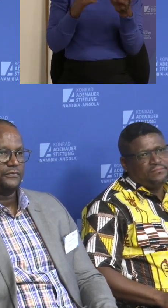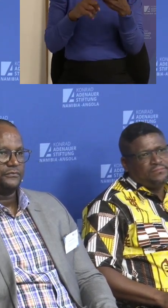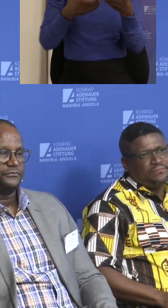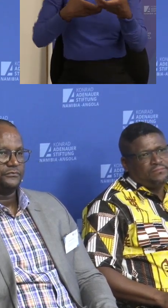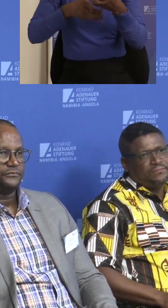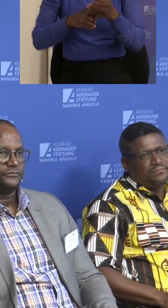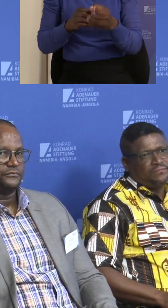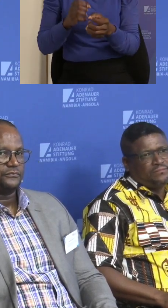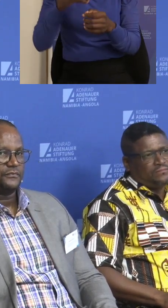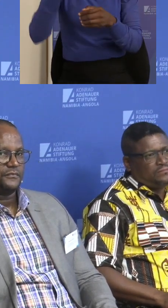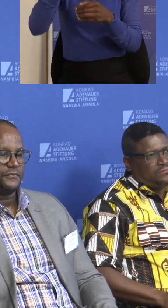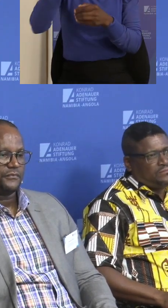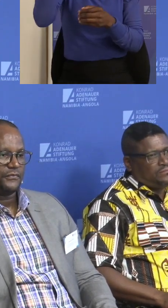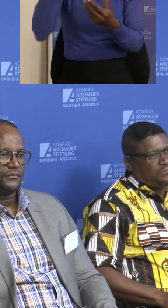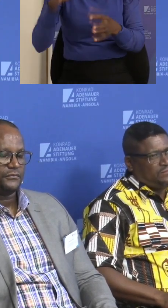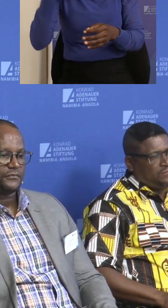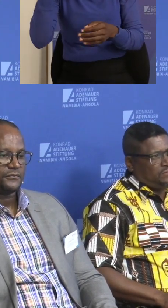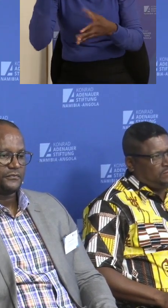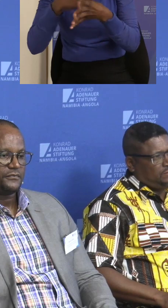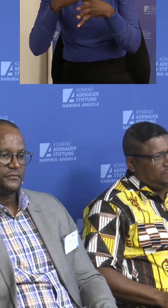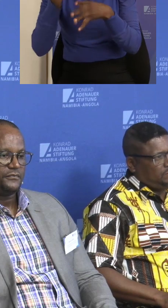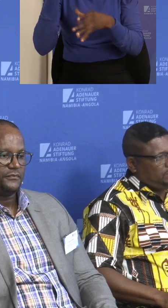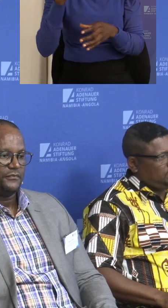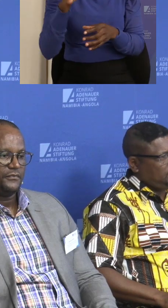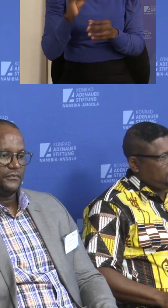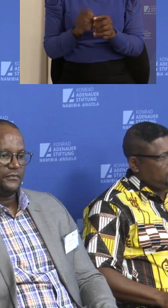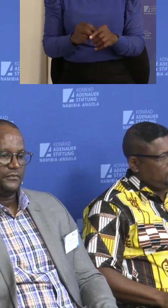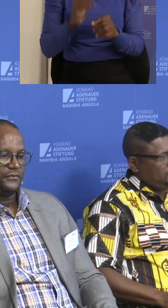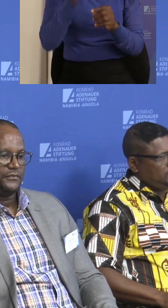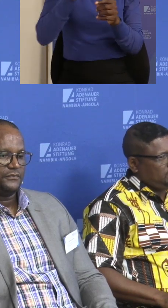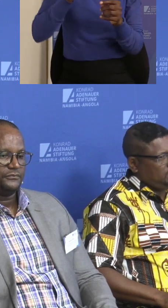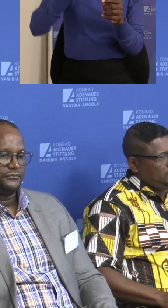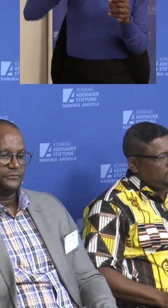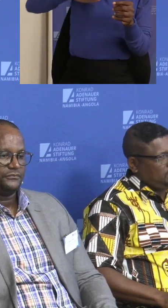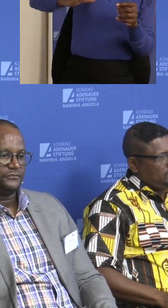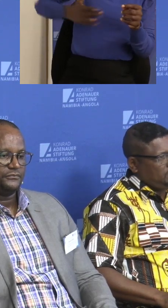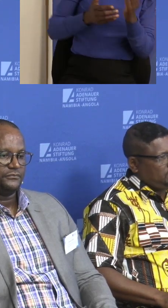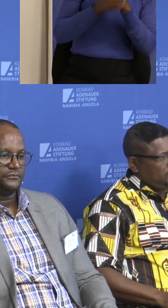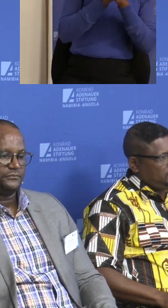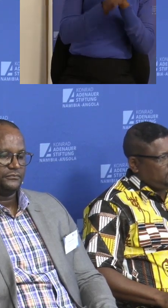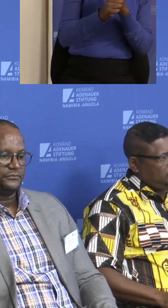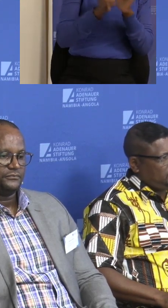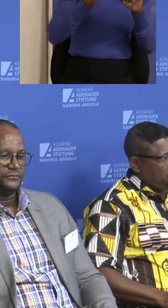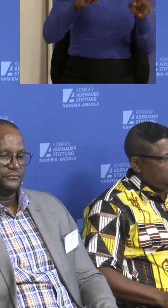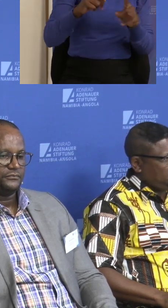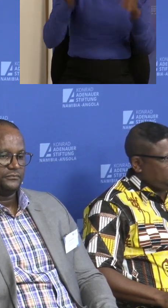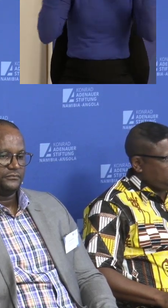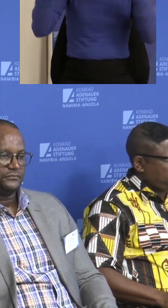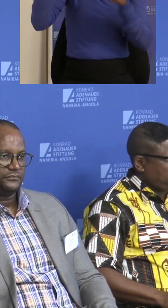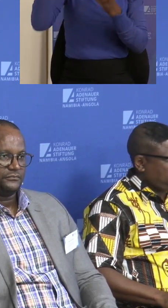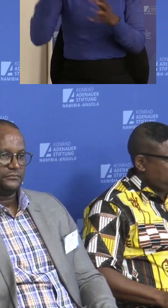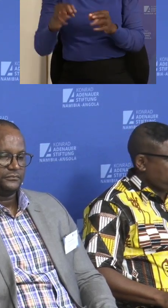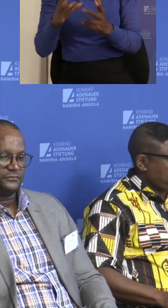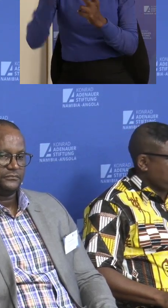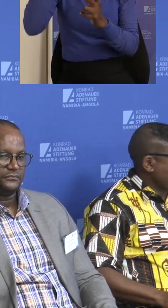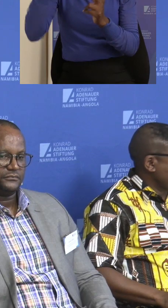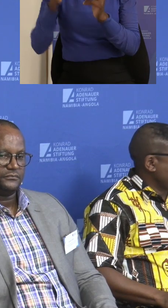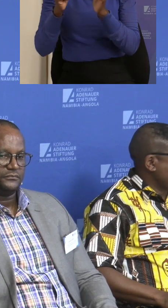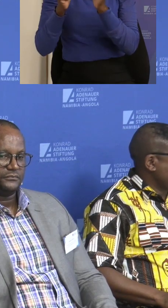job market. There's a big gap between demand on the job market and what's produced out of the education system.